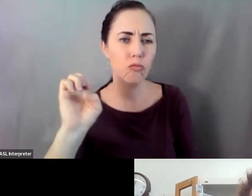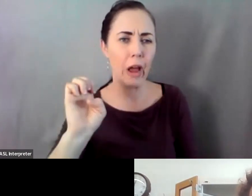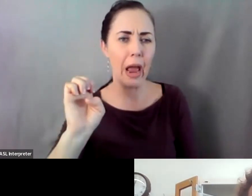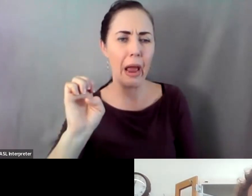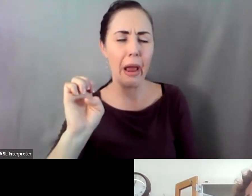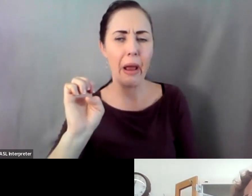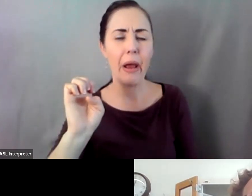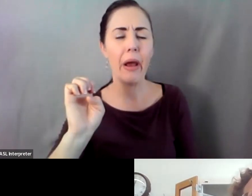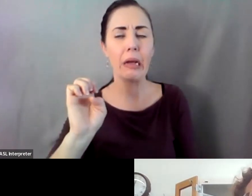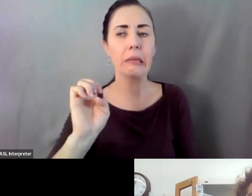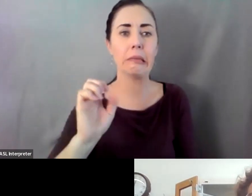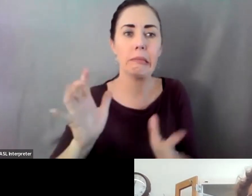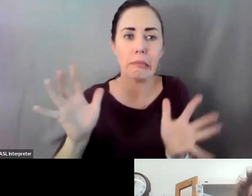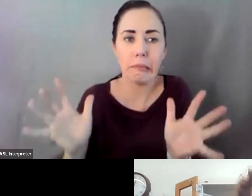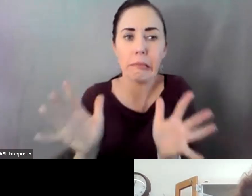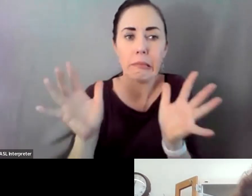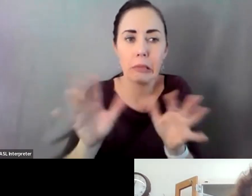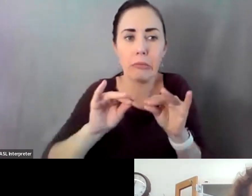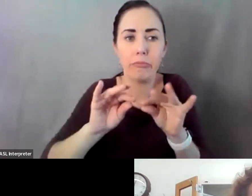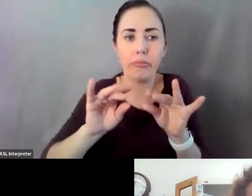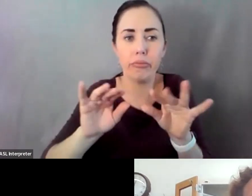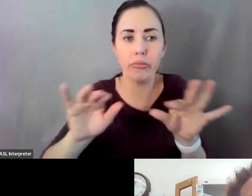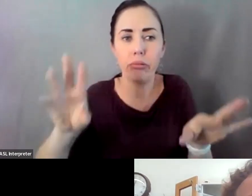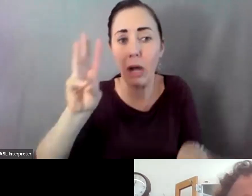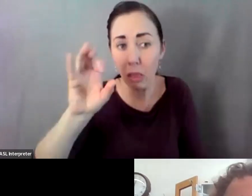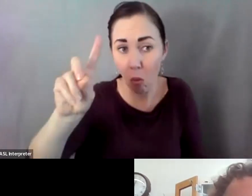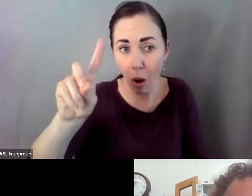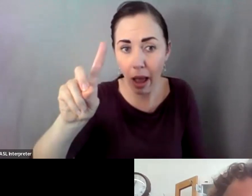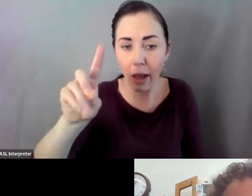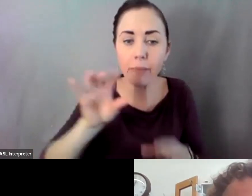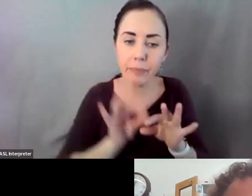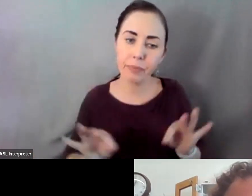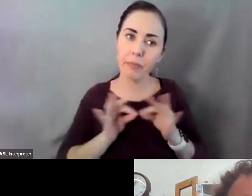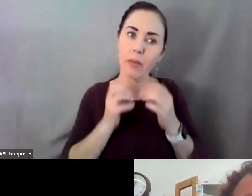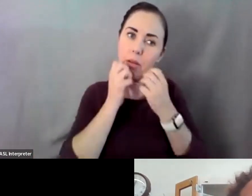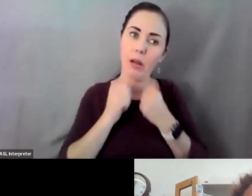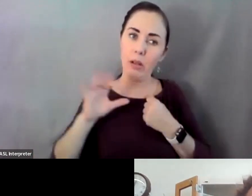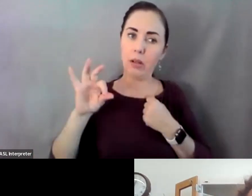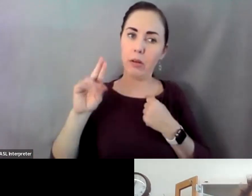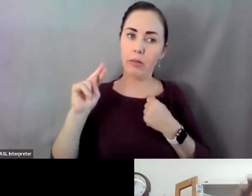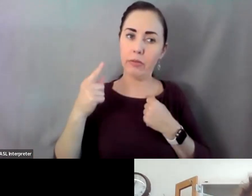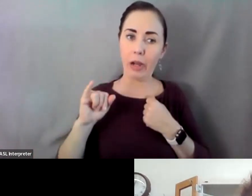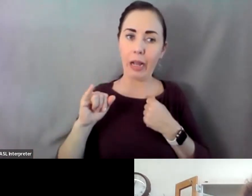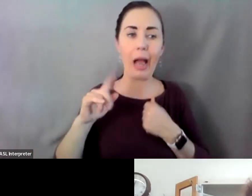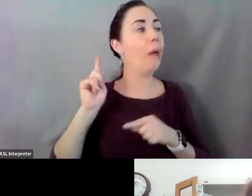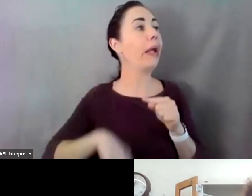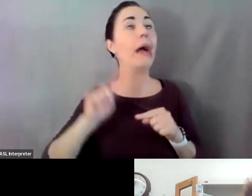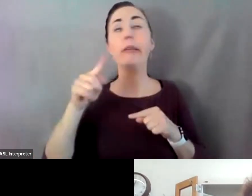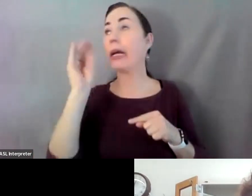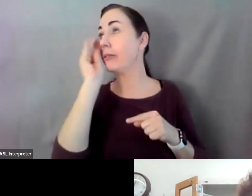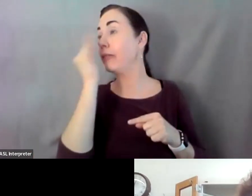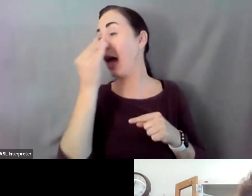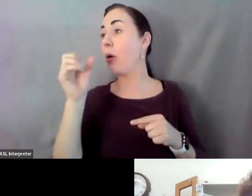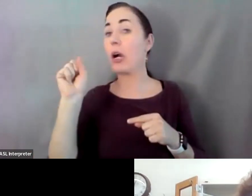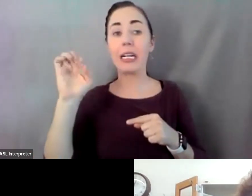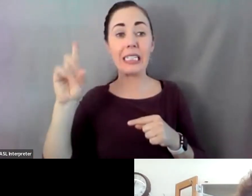into the wild, we need to be able to be sure that we save the fungi that they need too. We can't just gather up a lot of orchid seeds